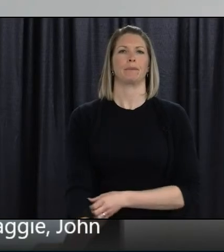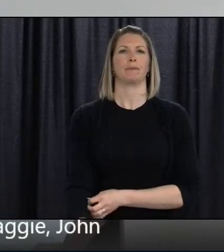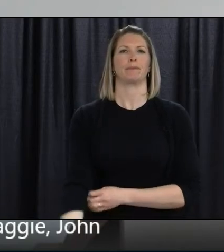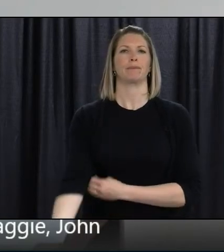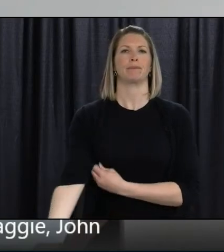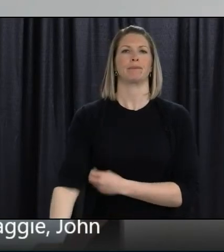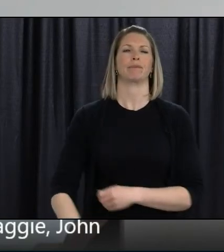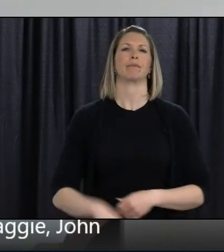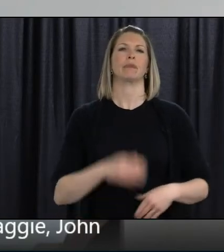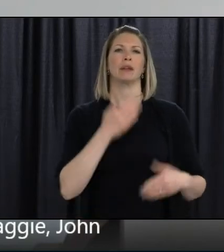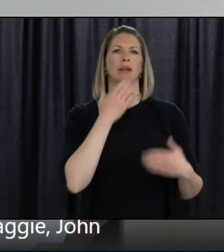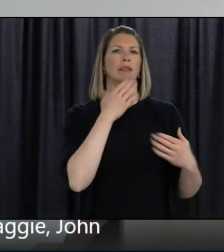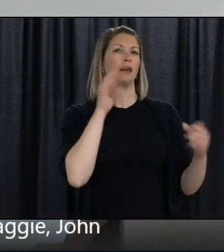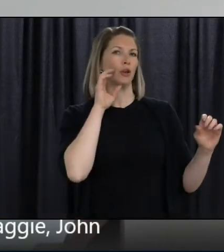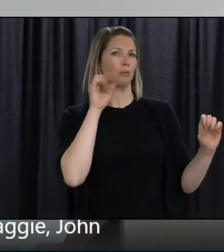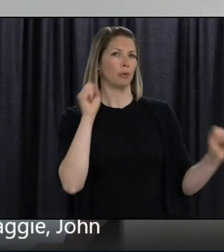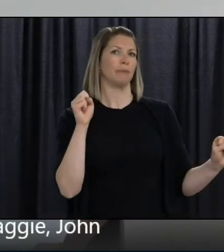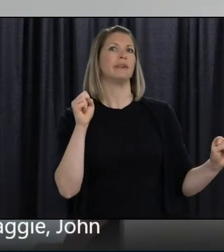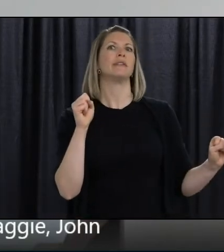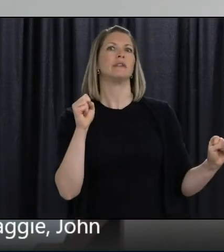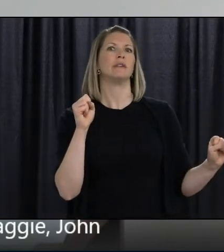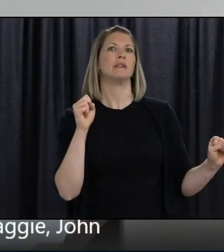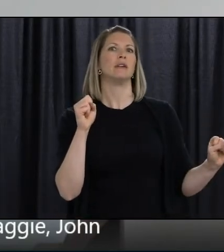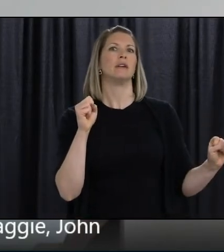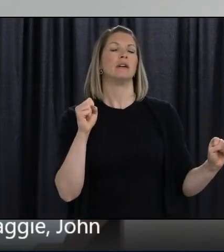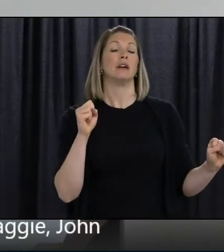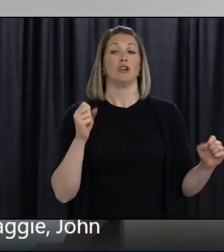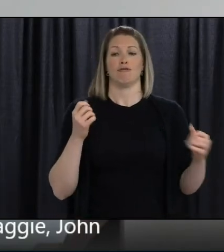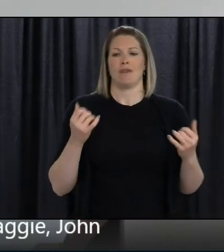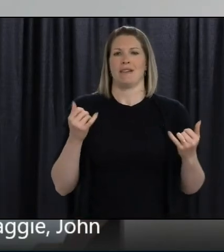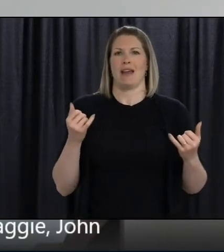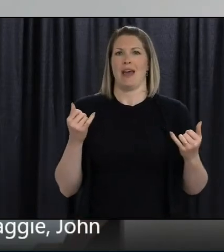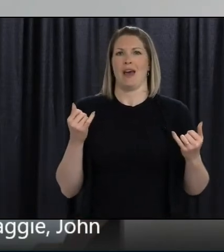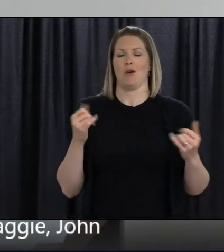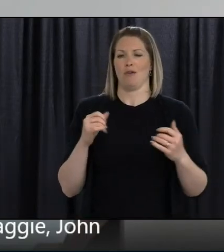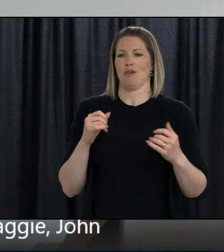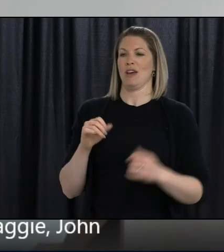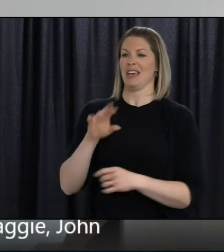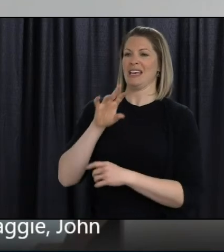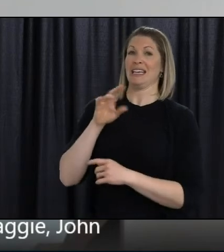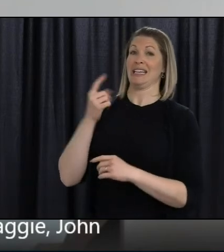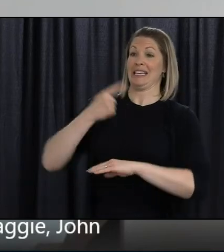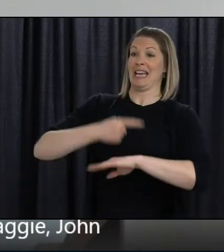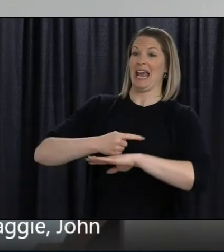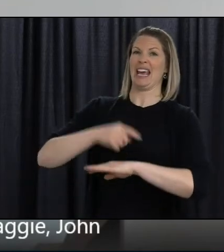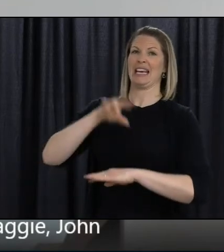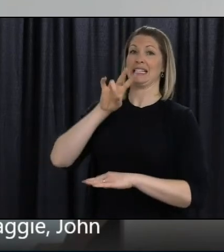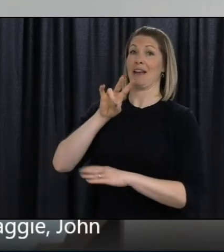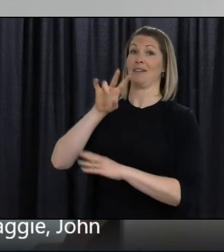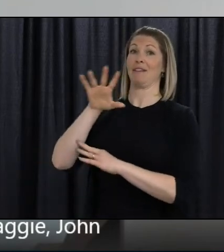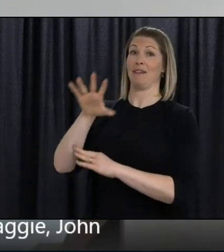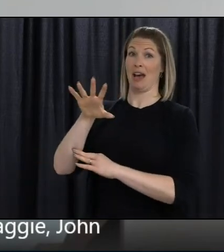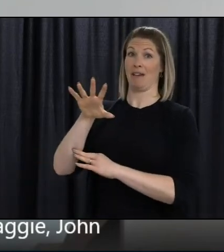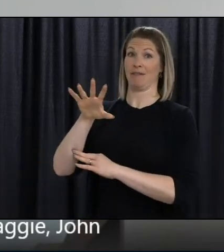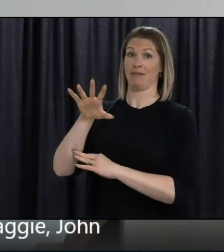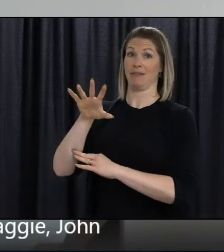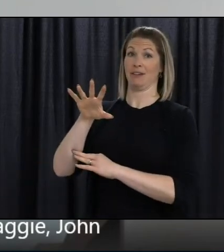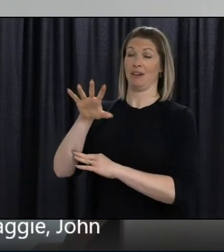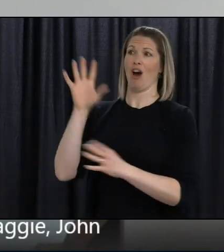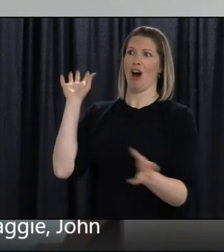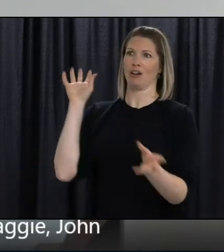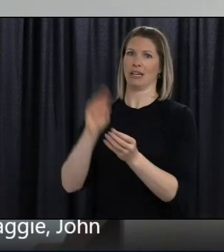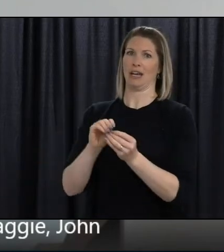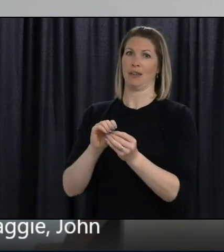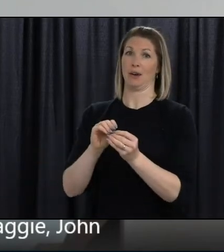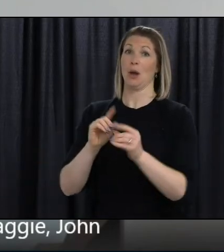Thank you very much, Premier. Well, it's day 75, and we've got 14 or 15 days now of zero. And who'd